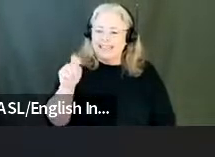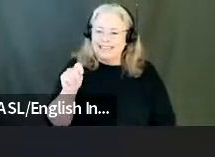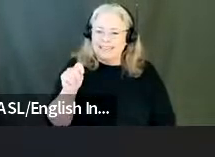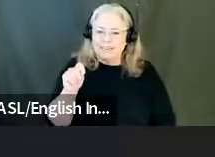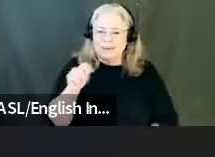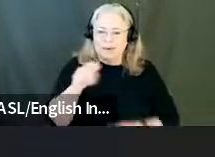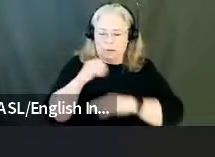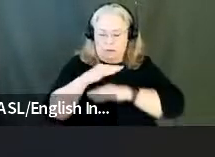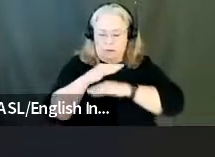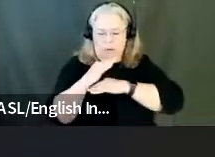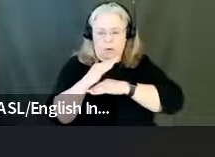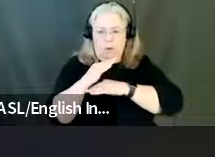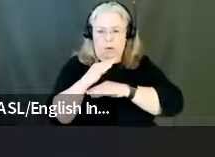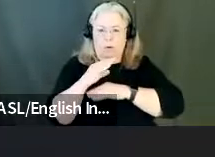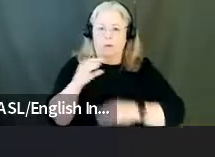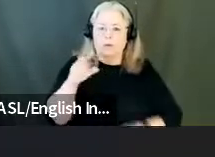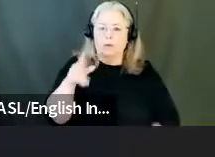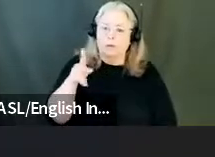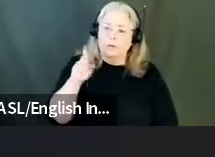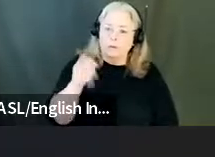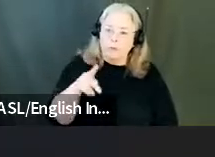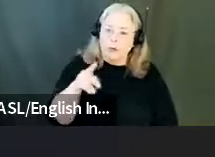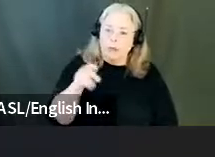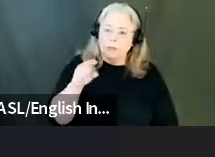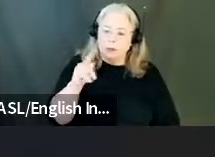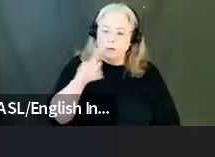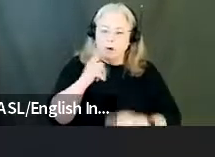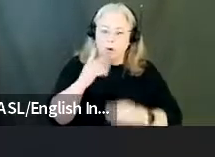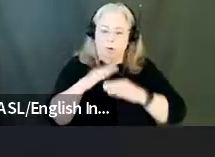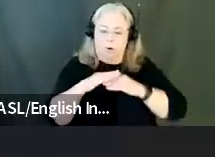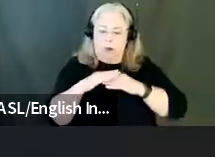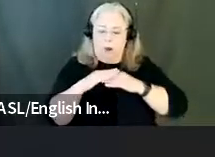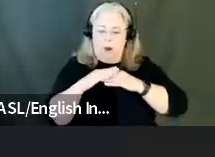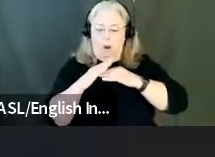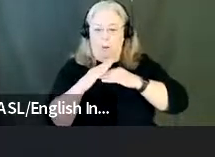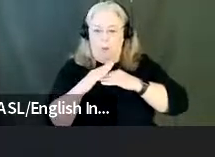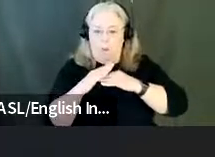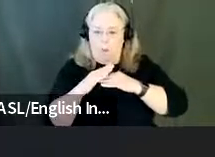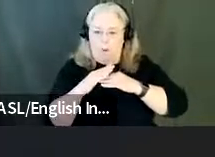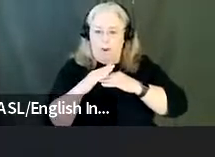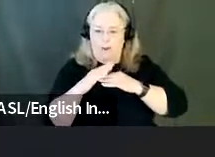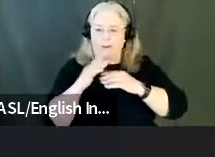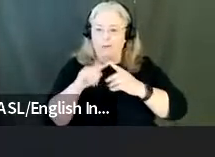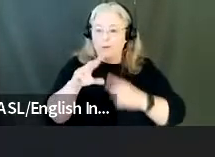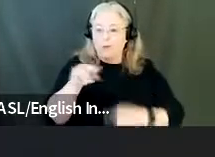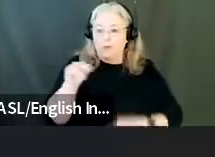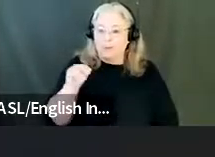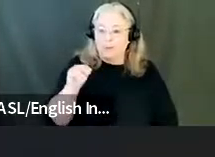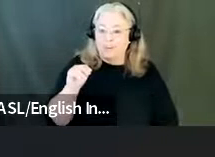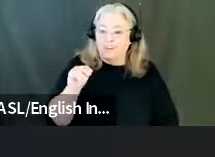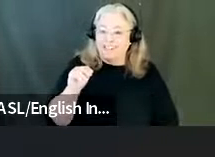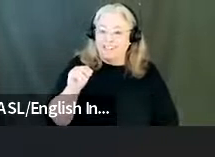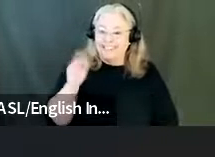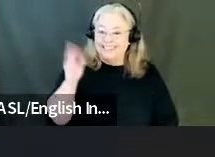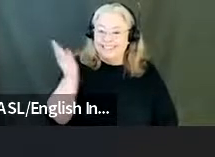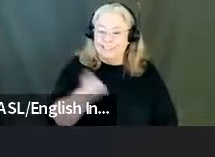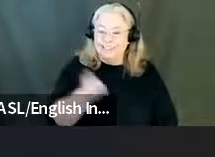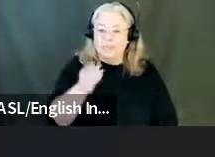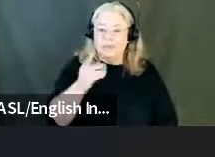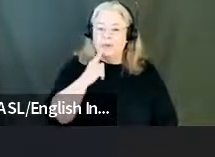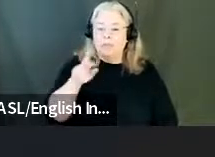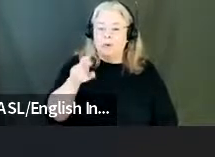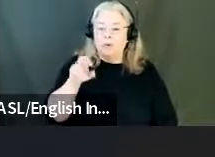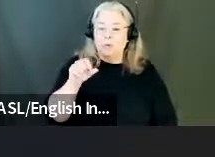at 30 degrees. Well, pop socket, you can raise one end of the pop socket at 30 degrees. And then using the Remo 2